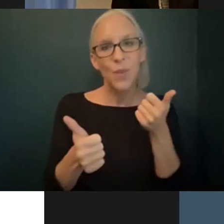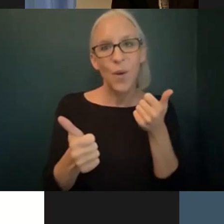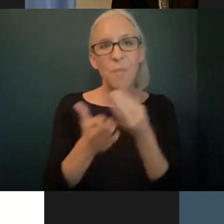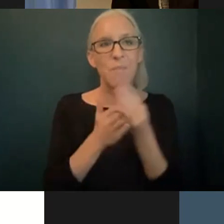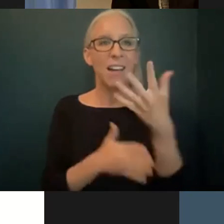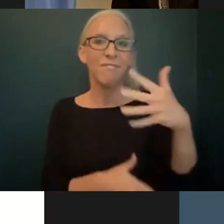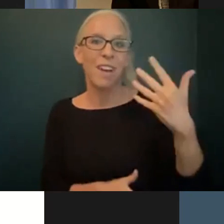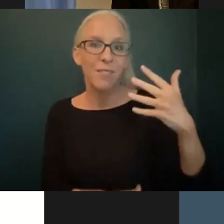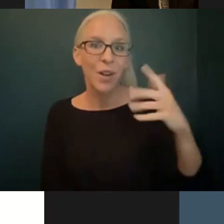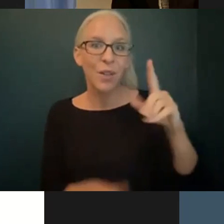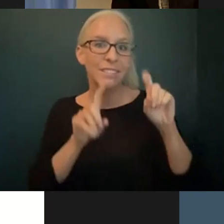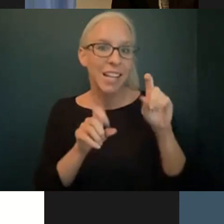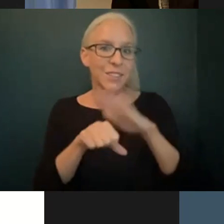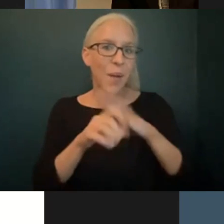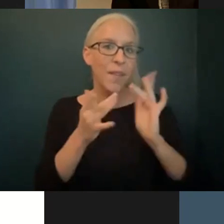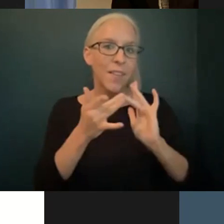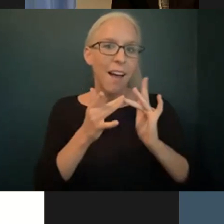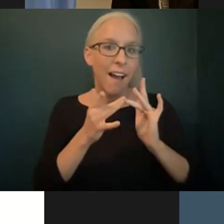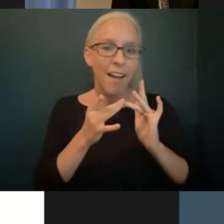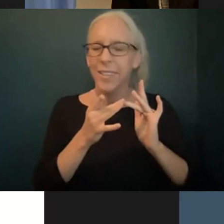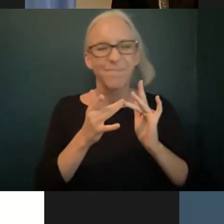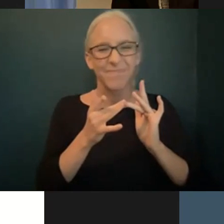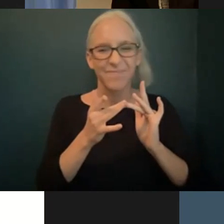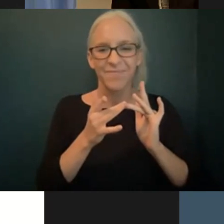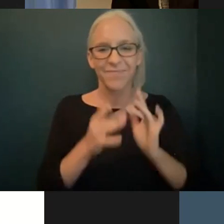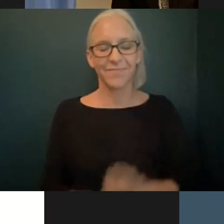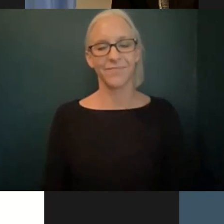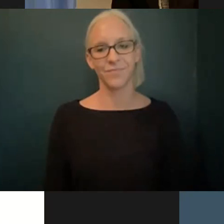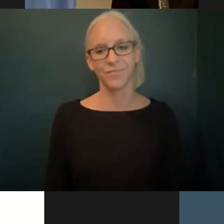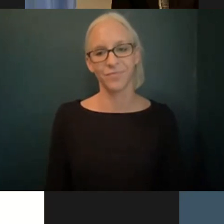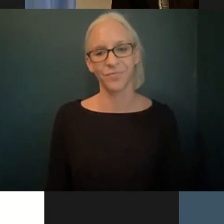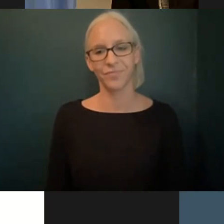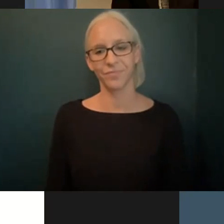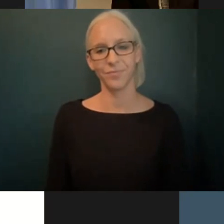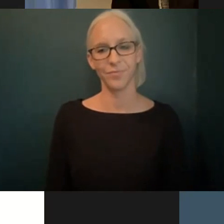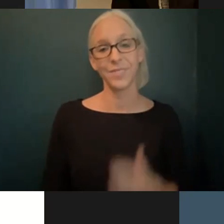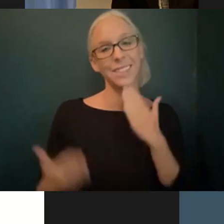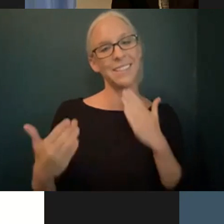test kit over the internet. You know, that's probably not a good way to go. Thank you.